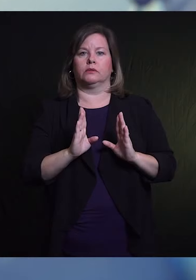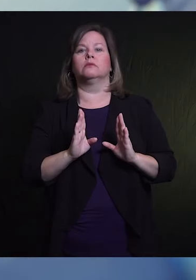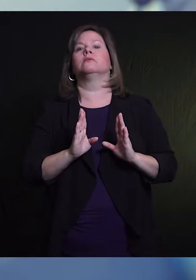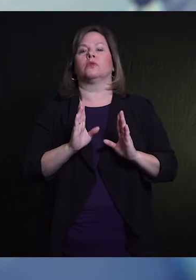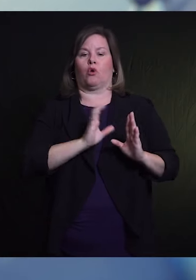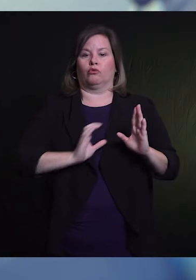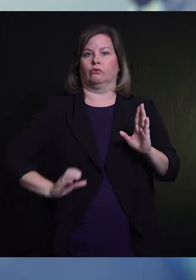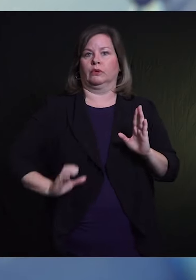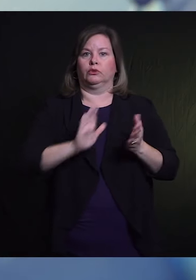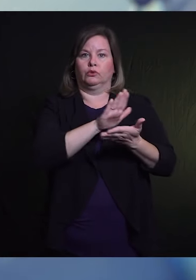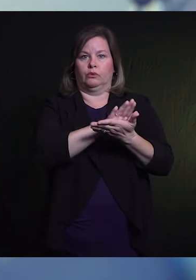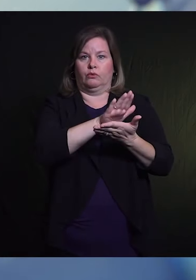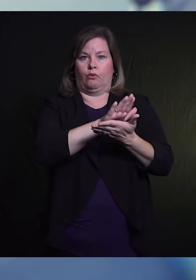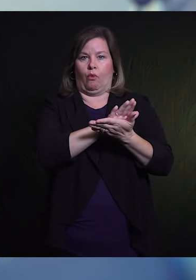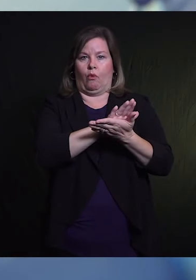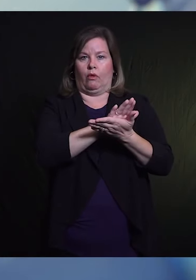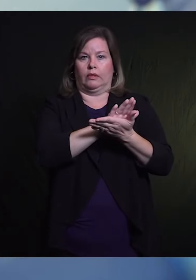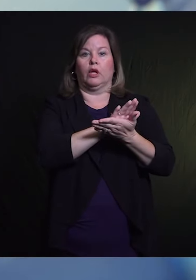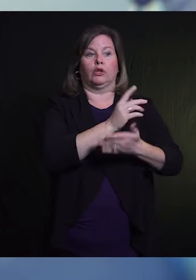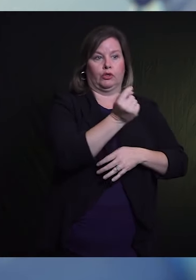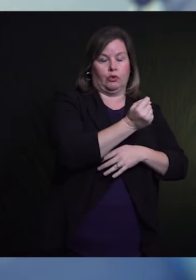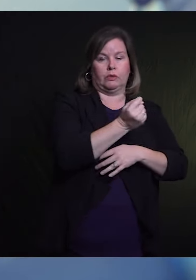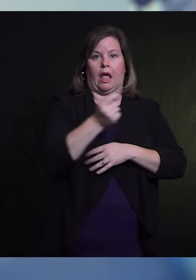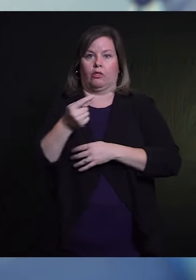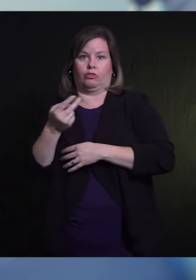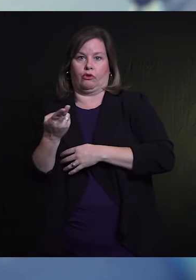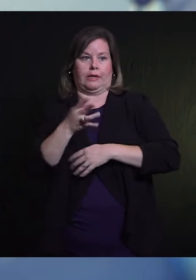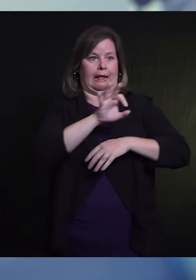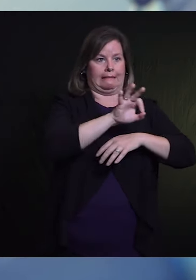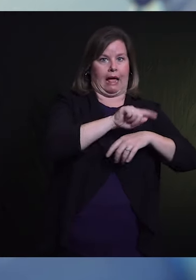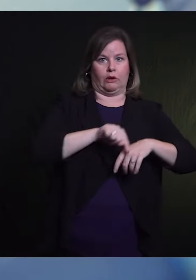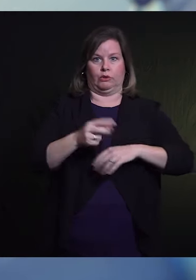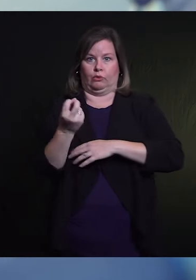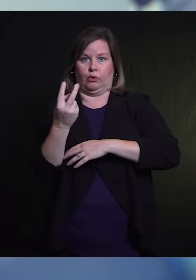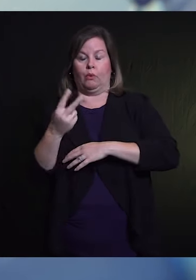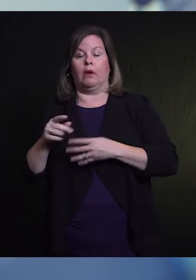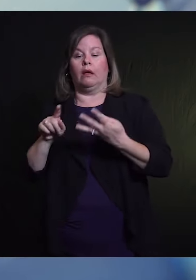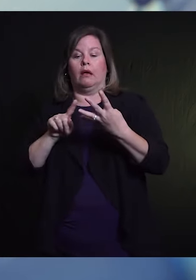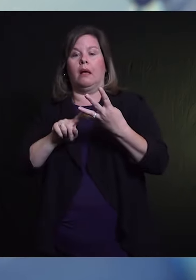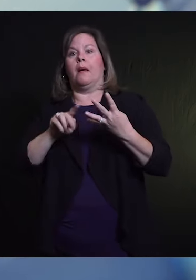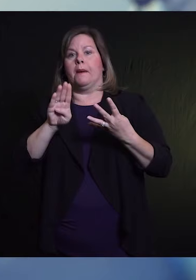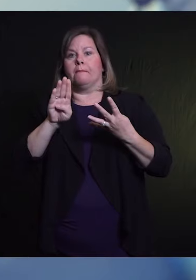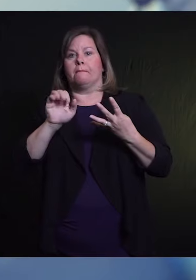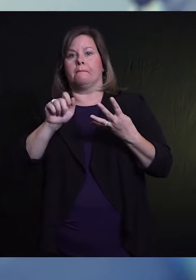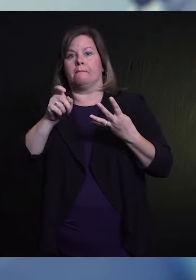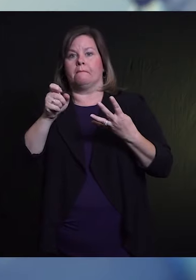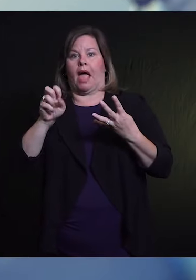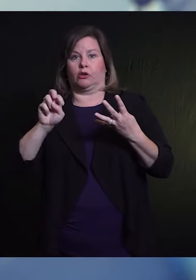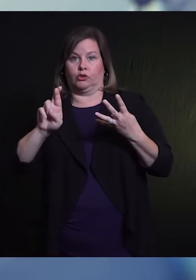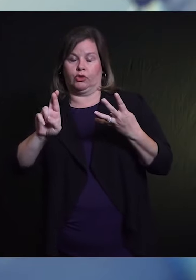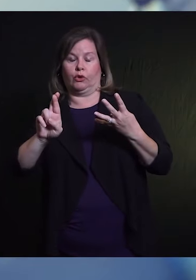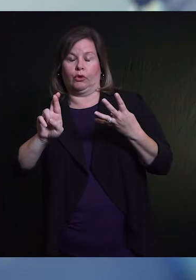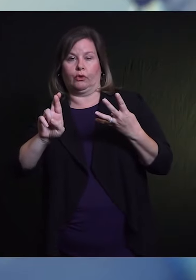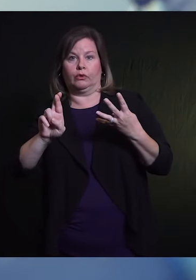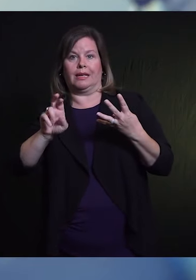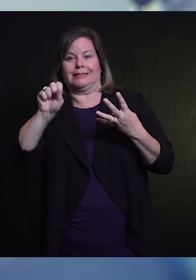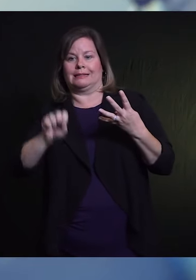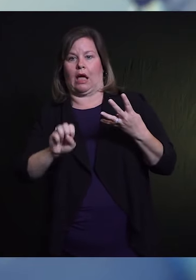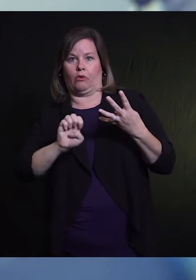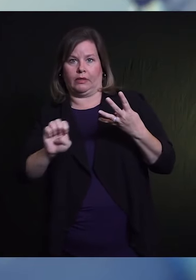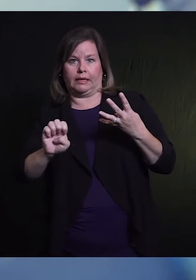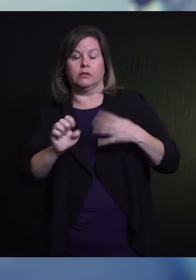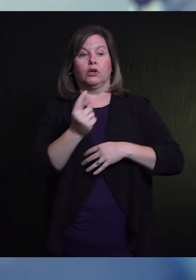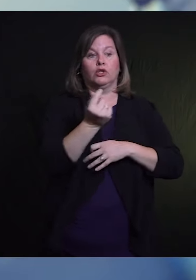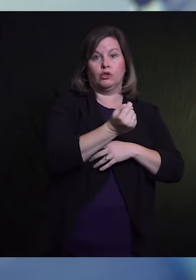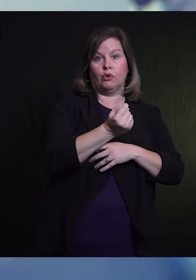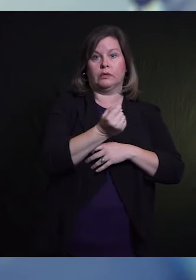from 9 a.m. to noon. And the other is the Baxter Community Health Center at 958 Baxter Southeast. That's